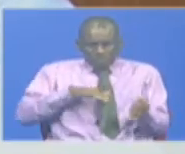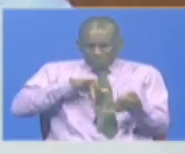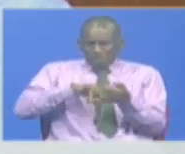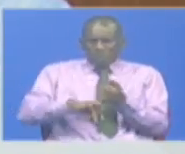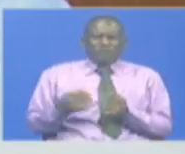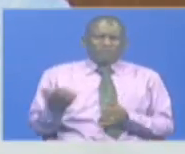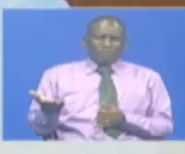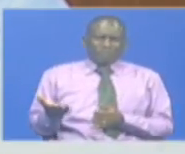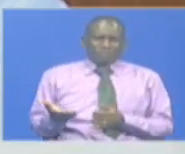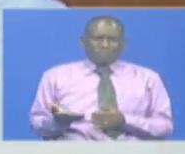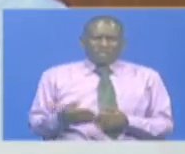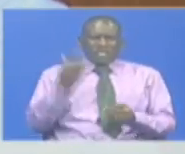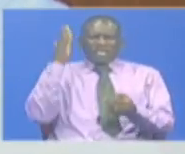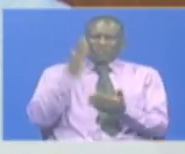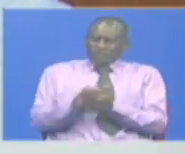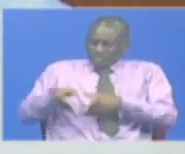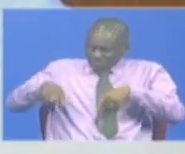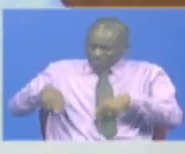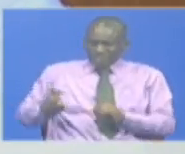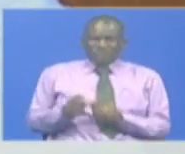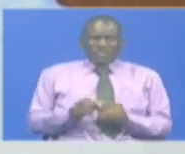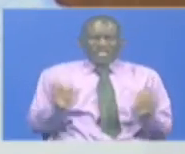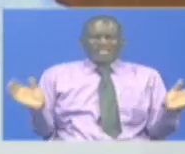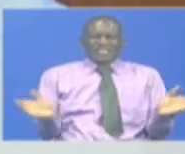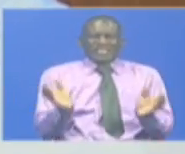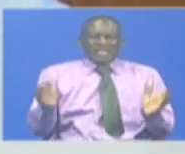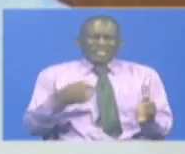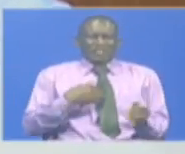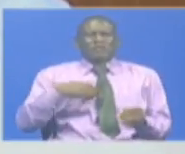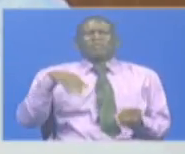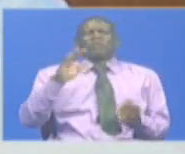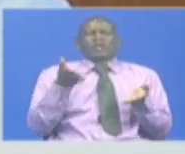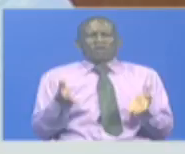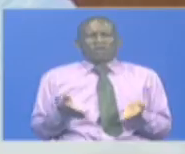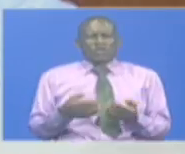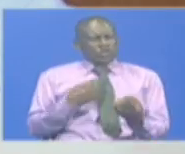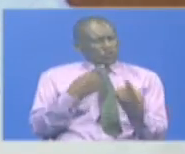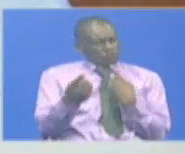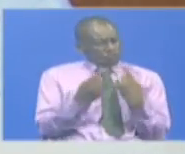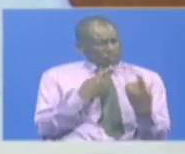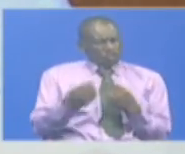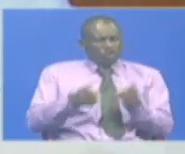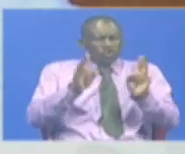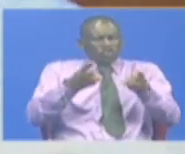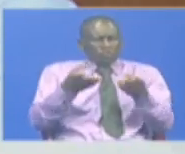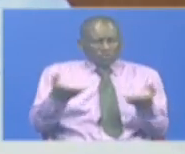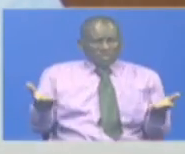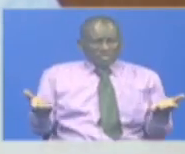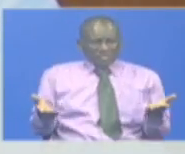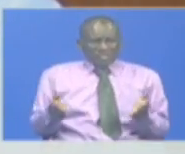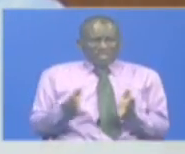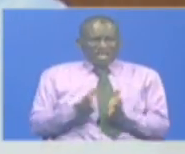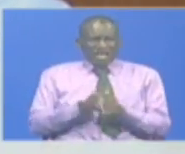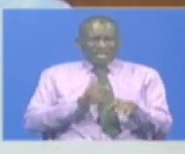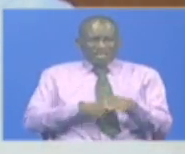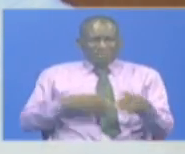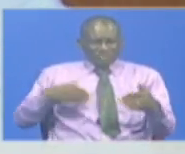okay. In fact hata yeye sasa amekuwa more encouraging, tunasumuza mambo yetu ya kawaida na ikifikia